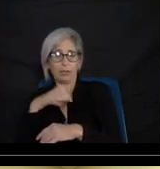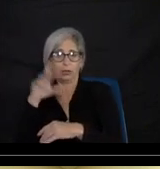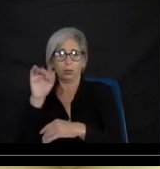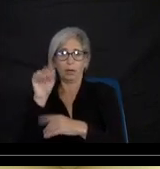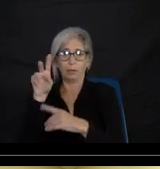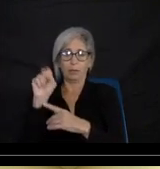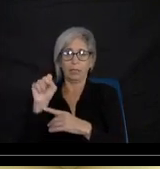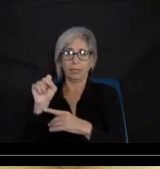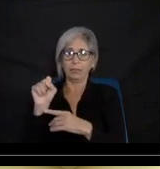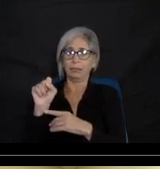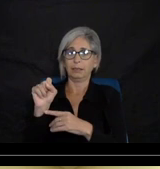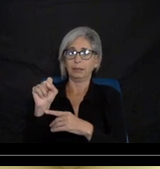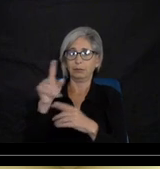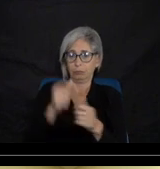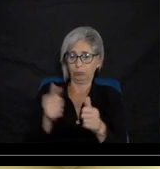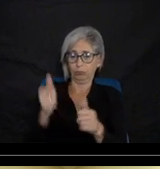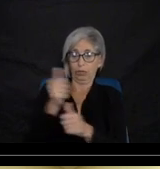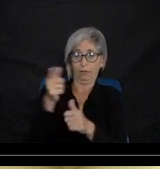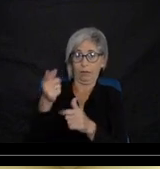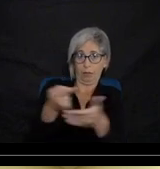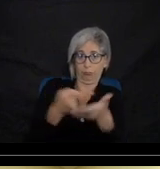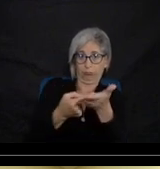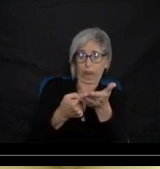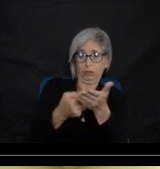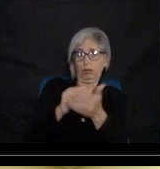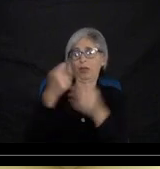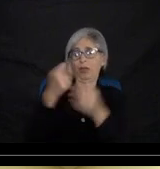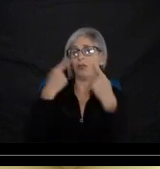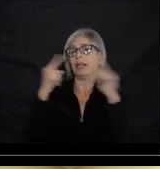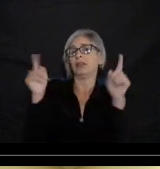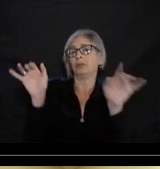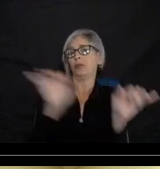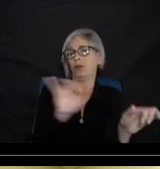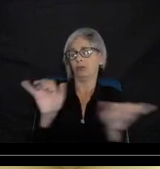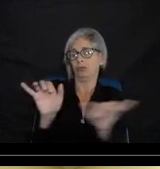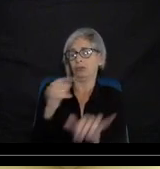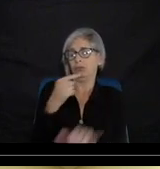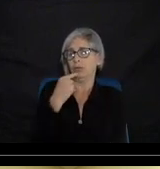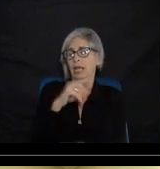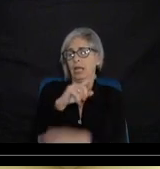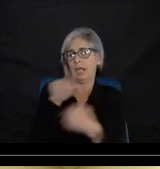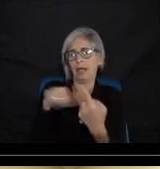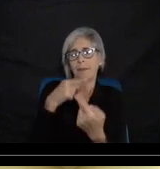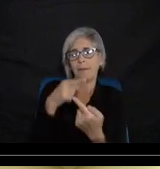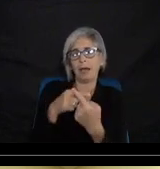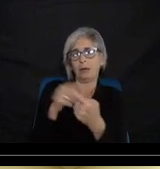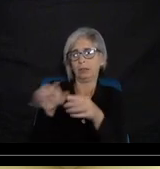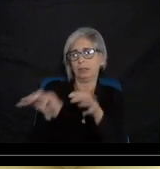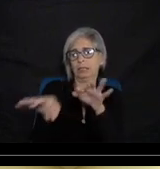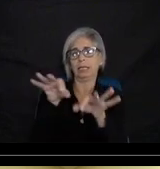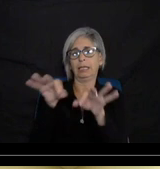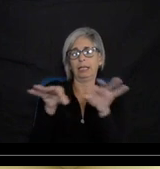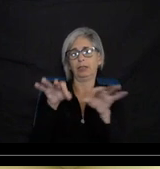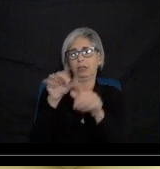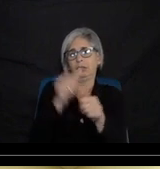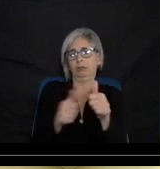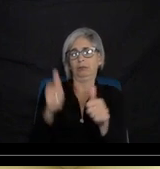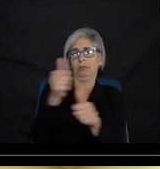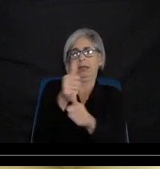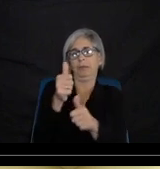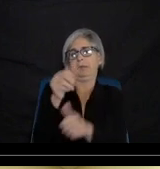minute. And yes, he has also another announcement to make regarding his selection of a deputy police